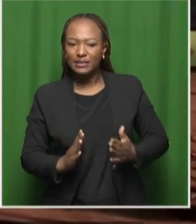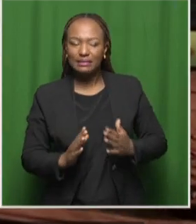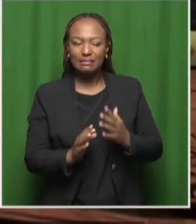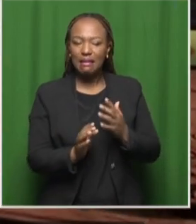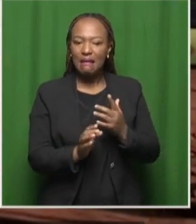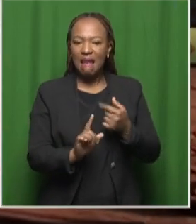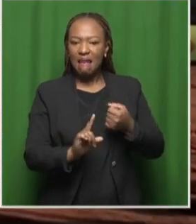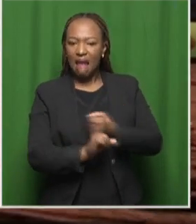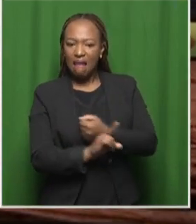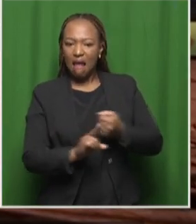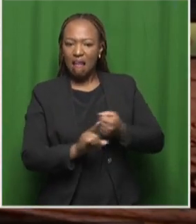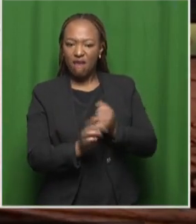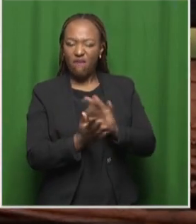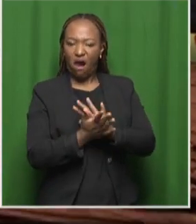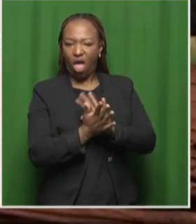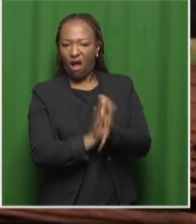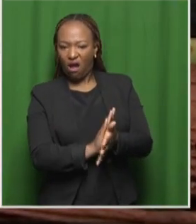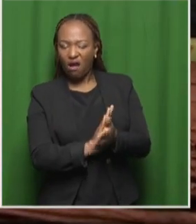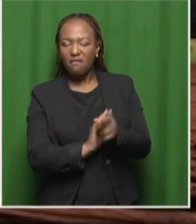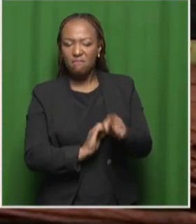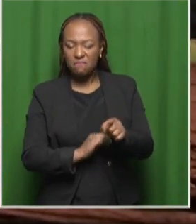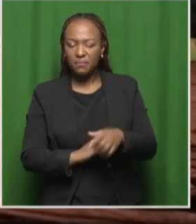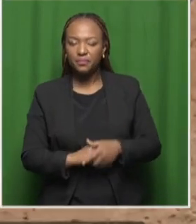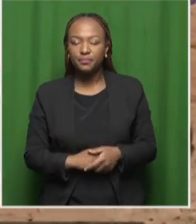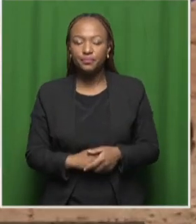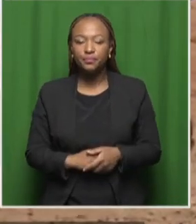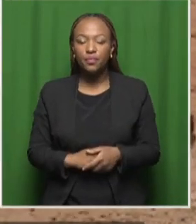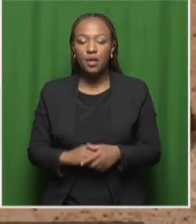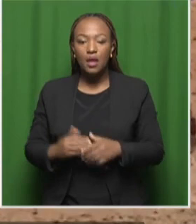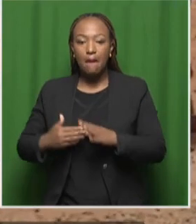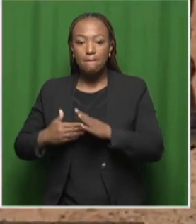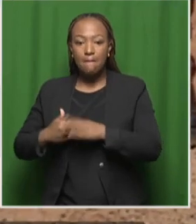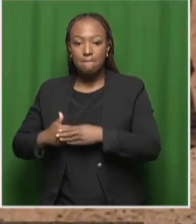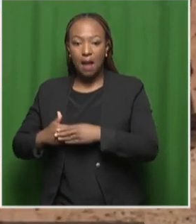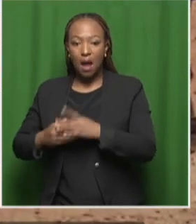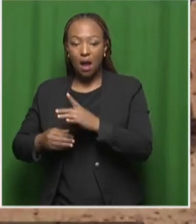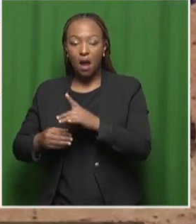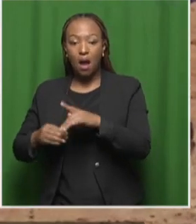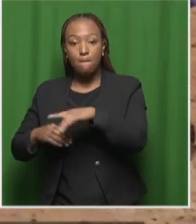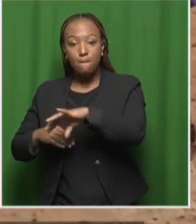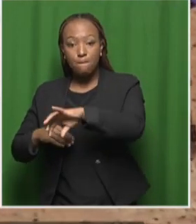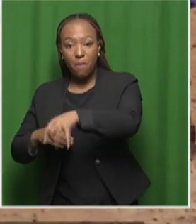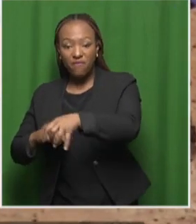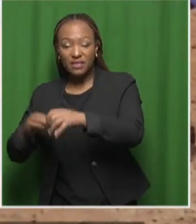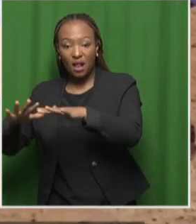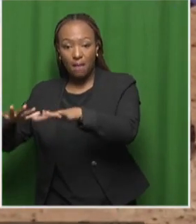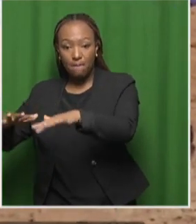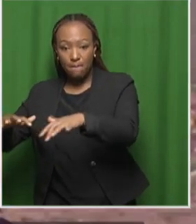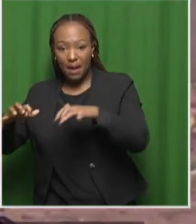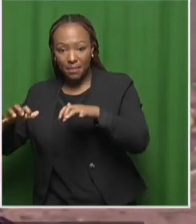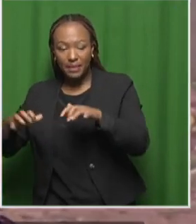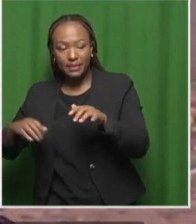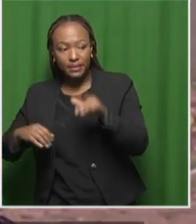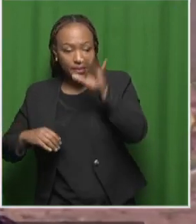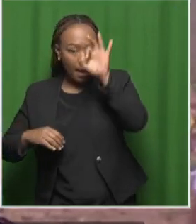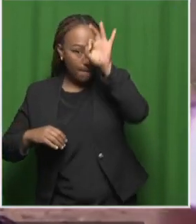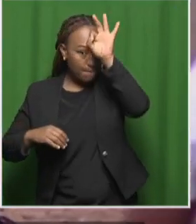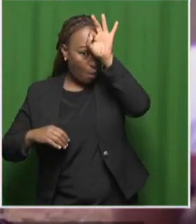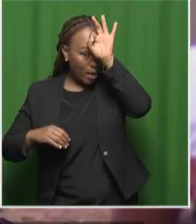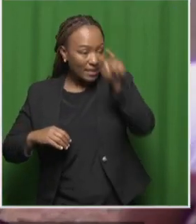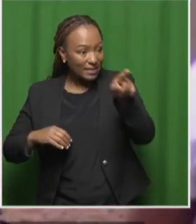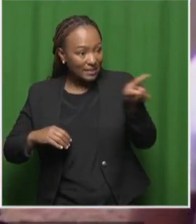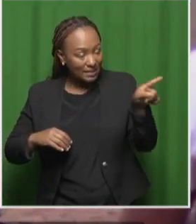indicated. Members of the legislature have called on police to investigate the easy access to and availability of